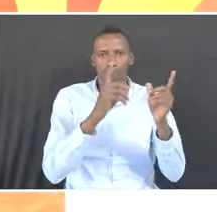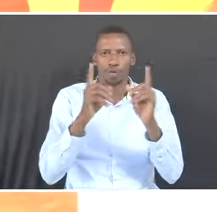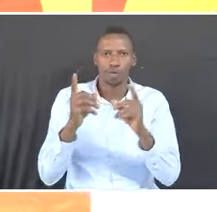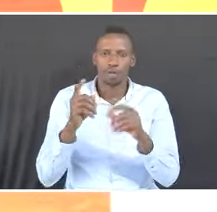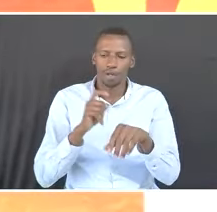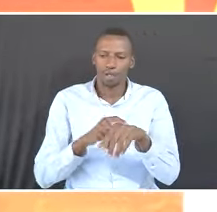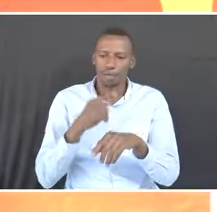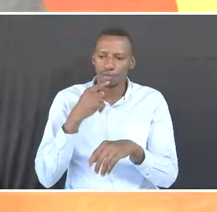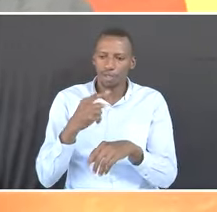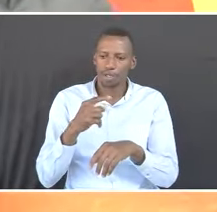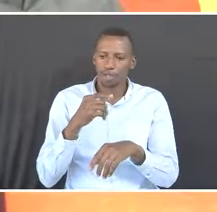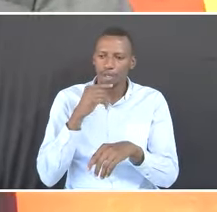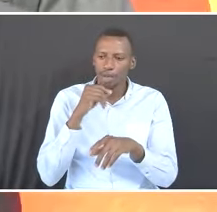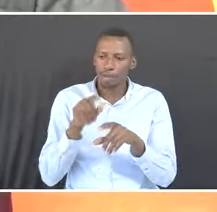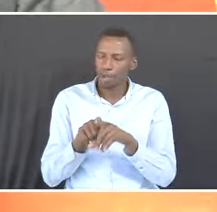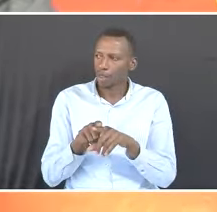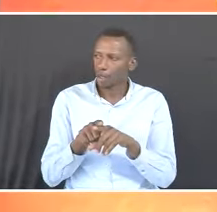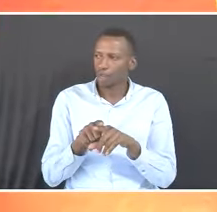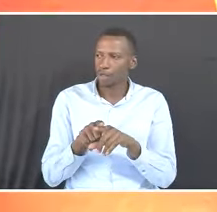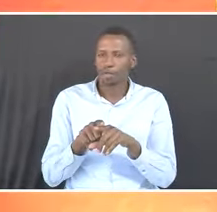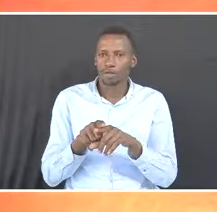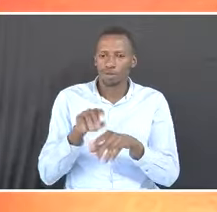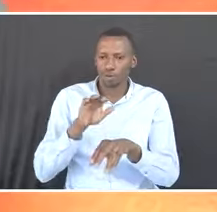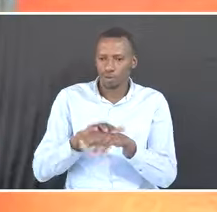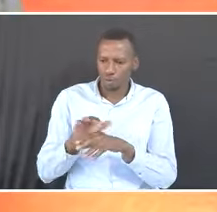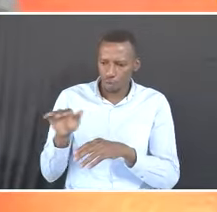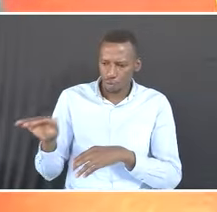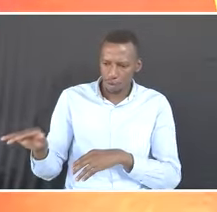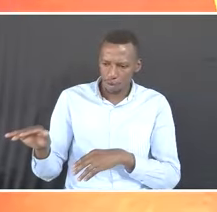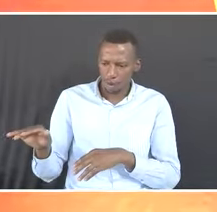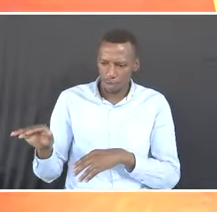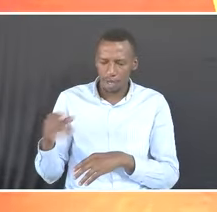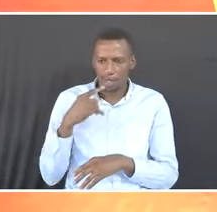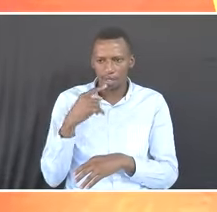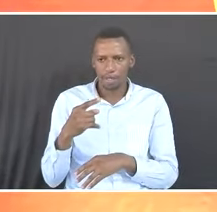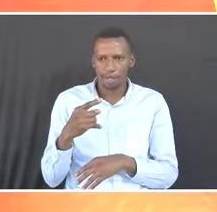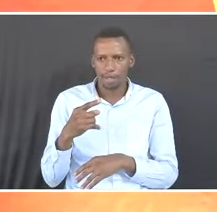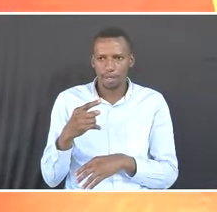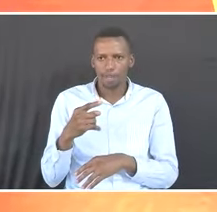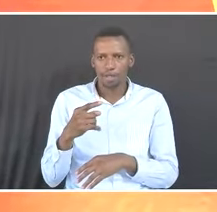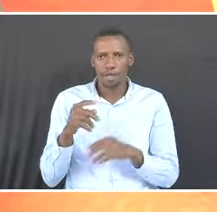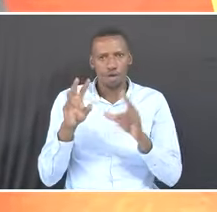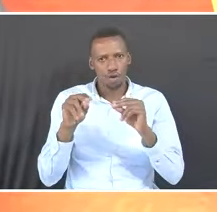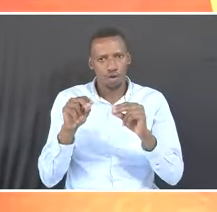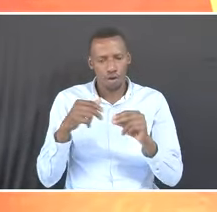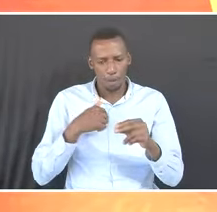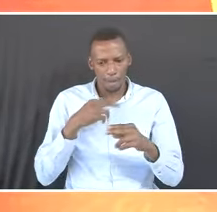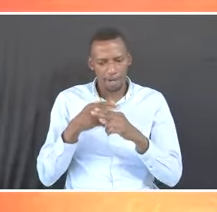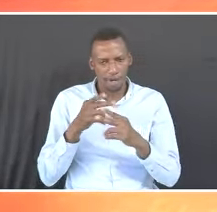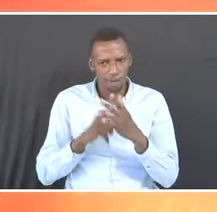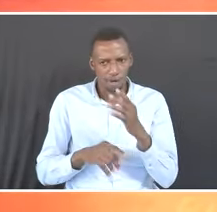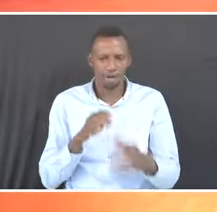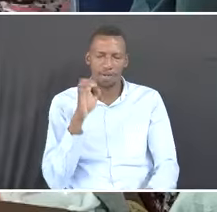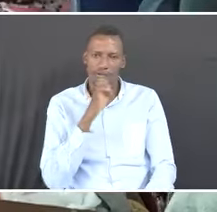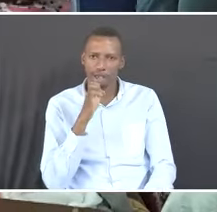Brother Otieno, good morning, shh, skia mami, I am Elder Otieno.